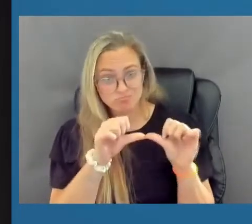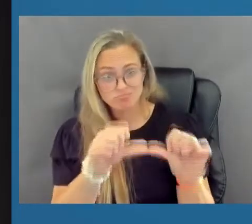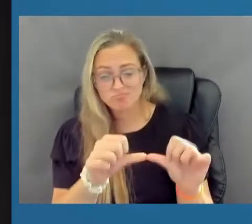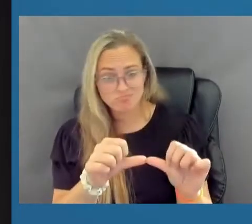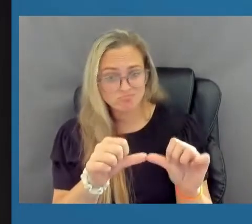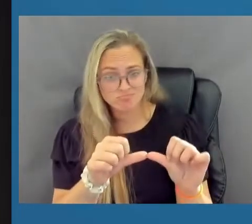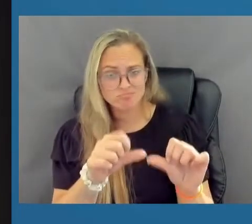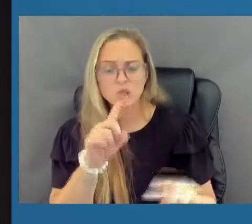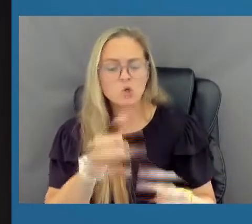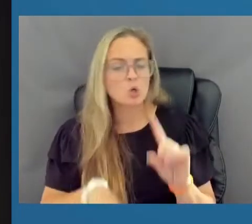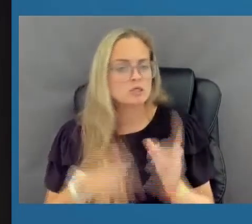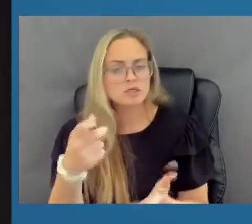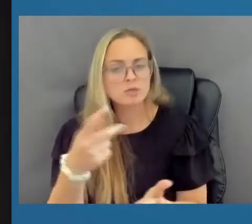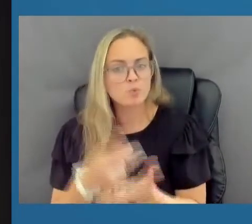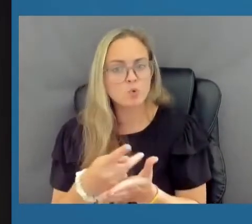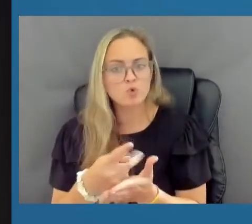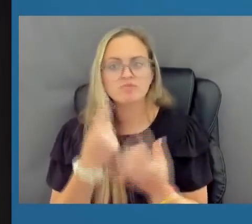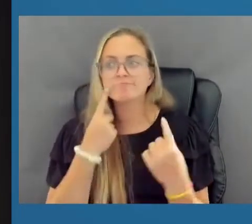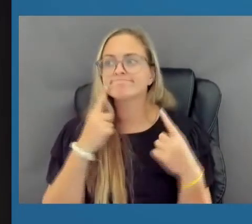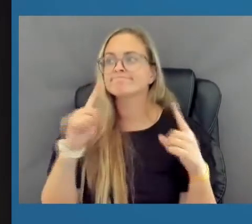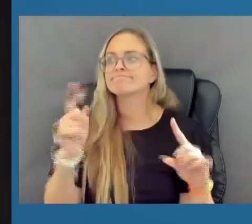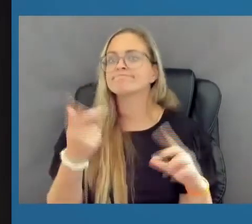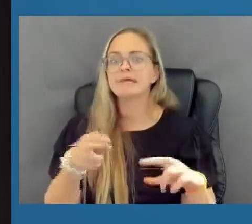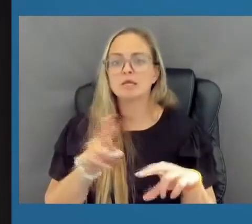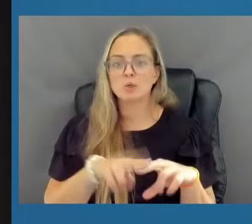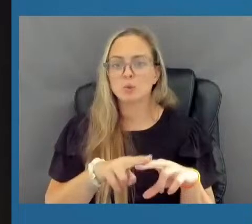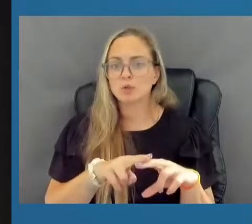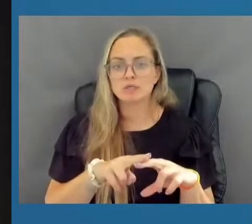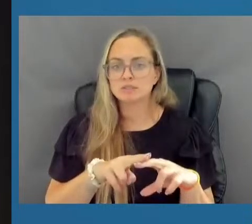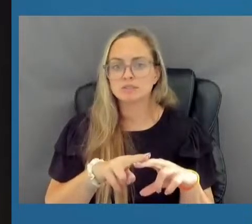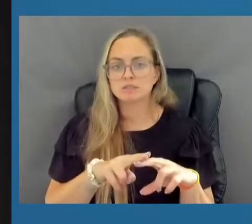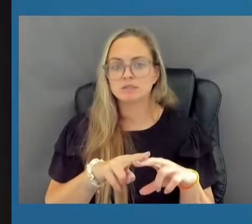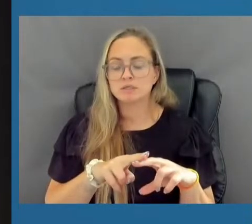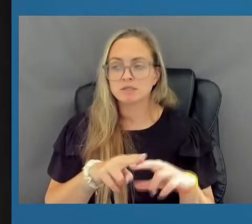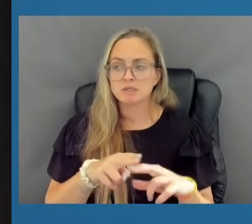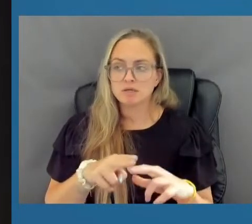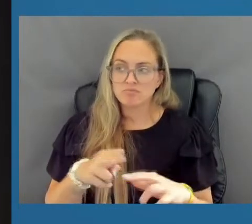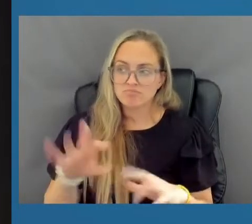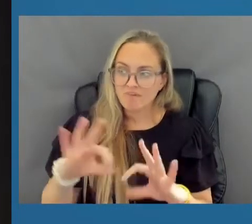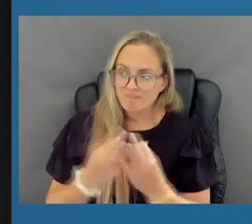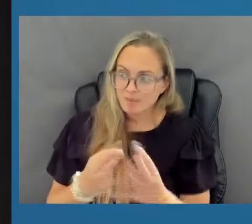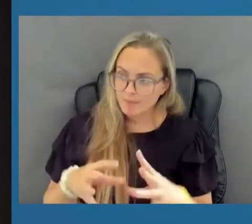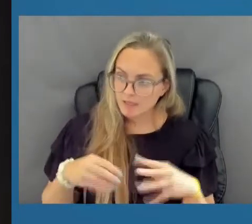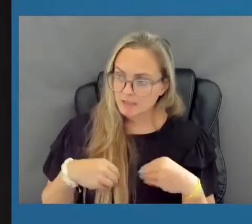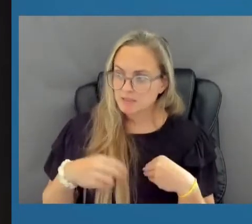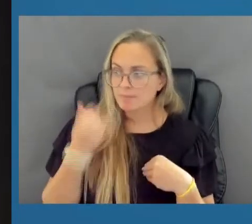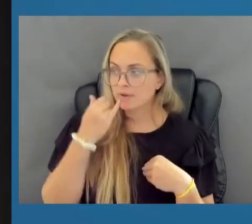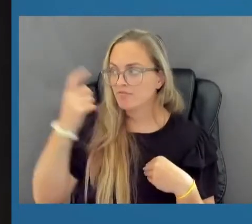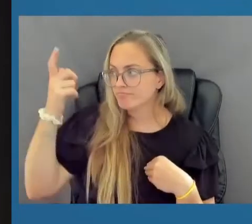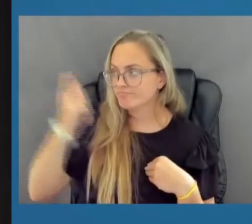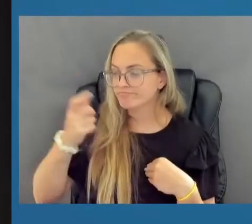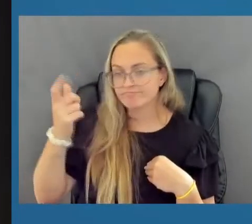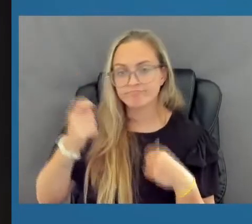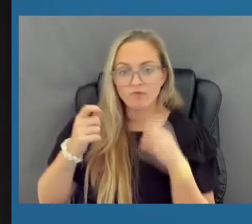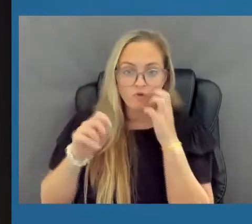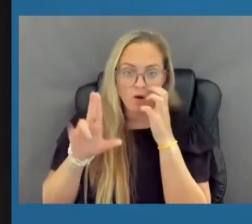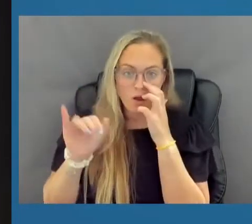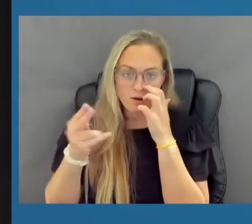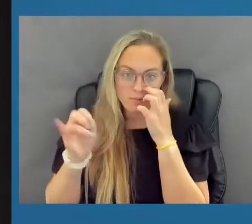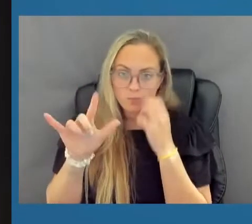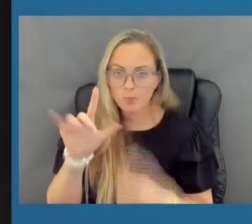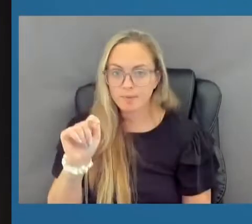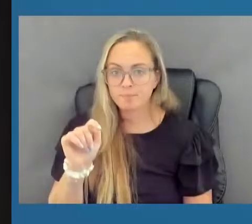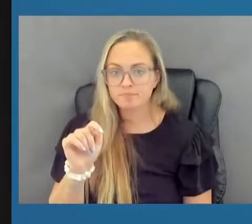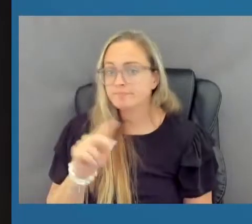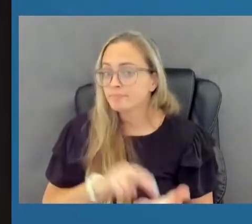get approvals to finally increase what a family could take home if they're unemployed. And what does that